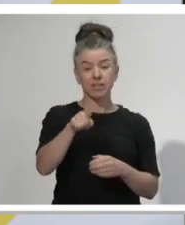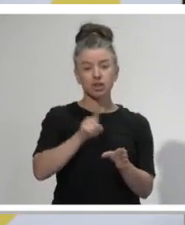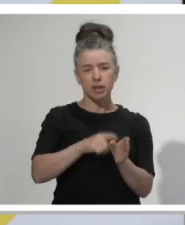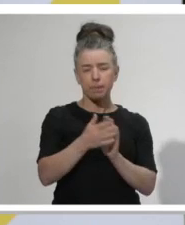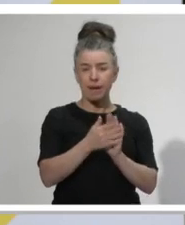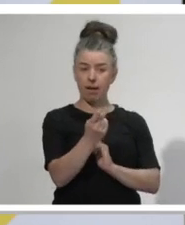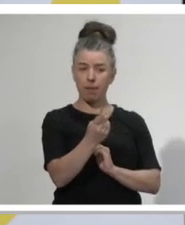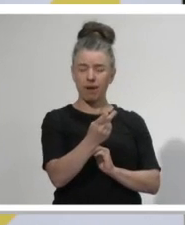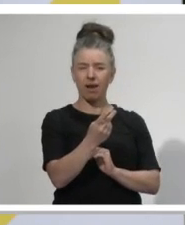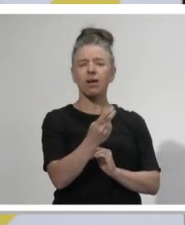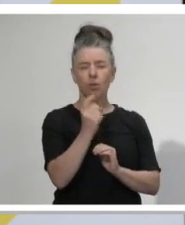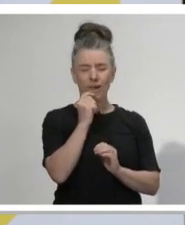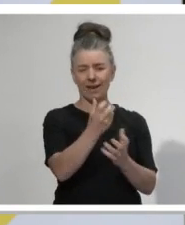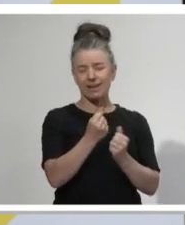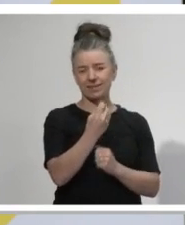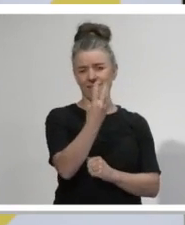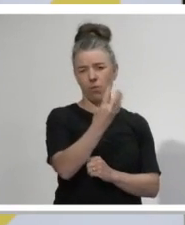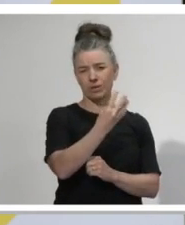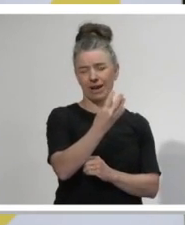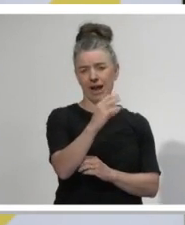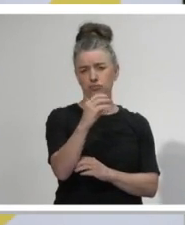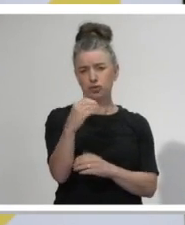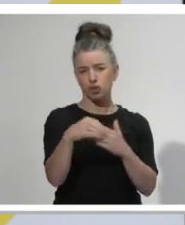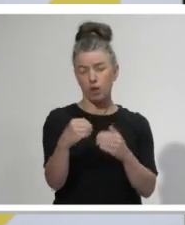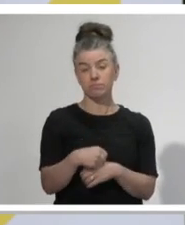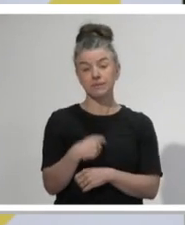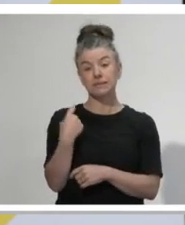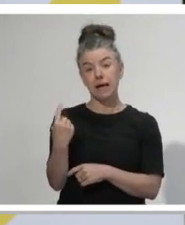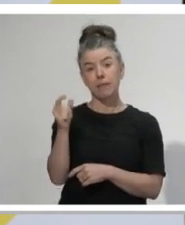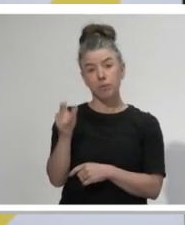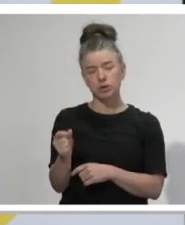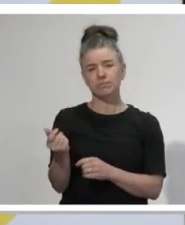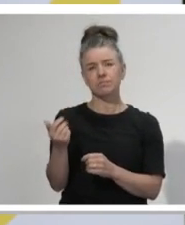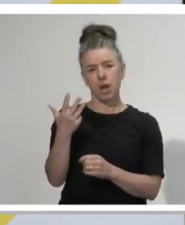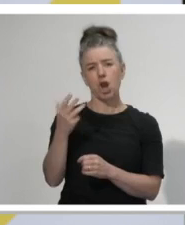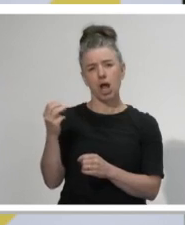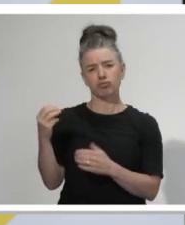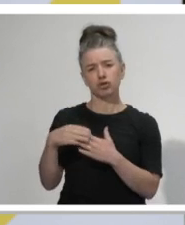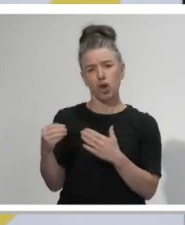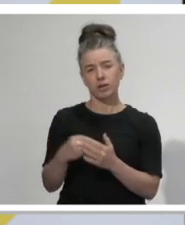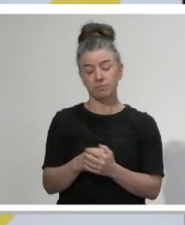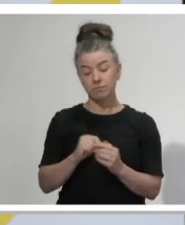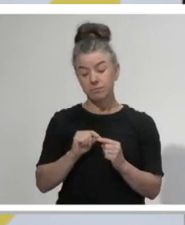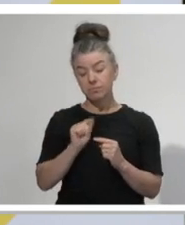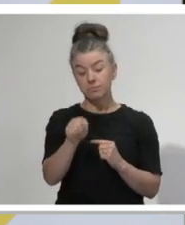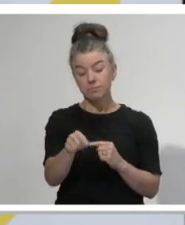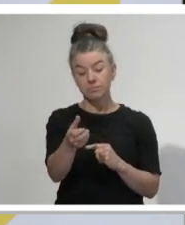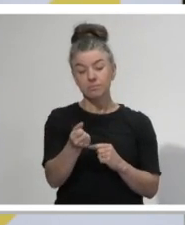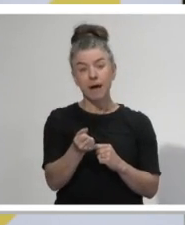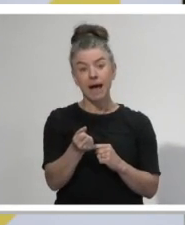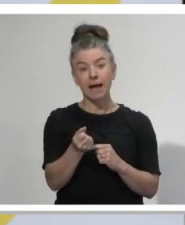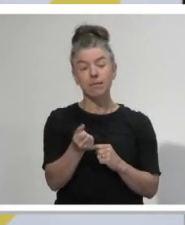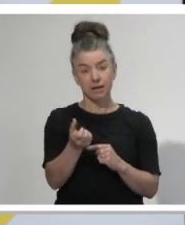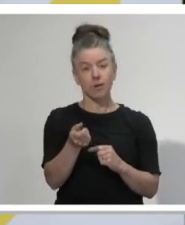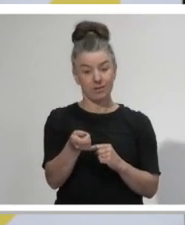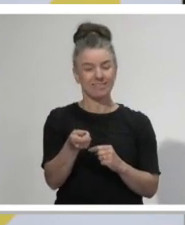couples and $900 for a single person. People will see this additional money in their next payment from MSD. There's